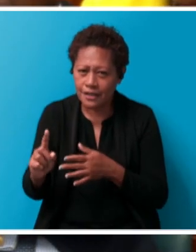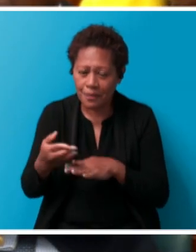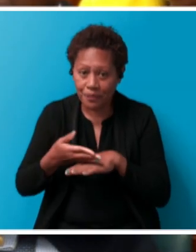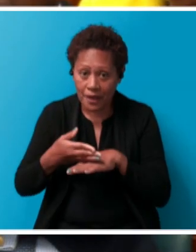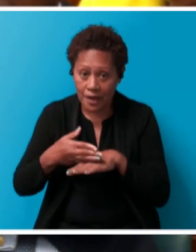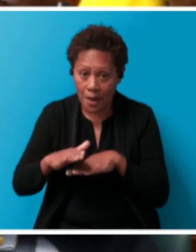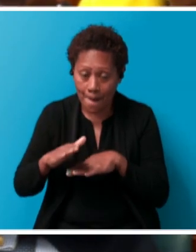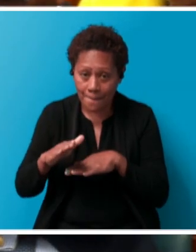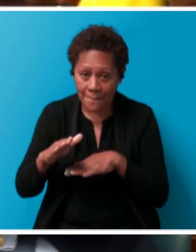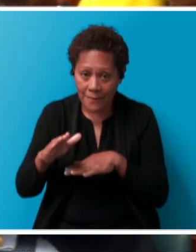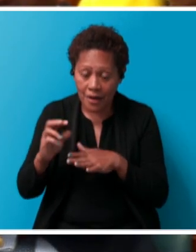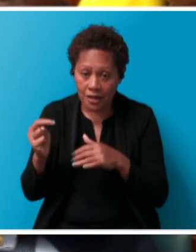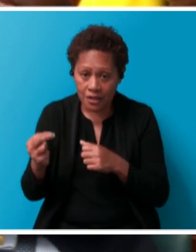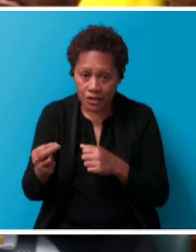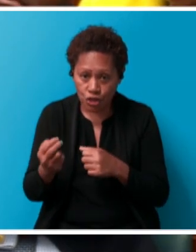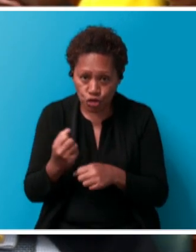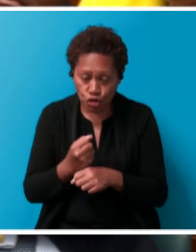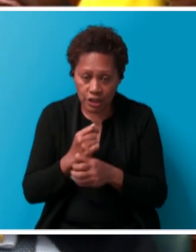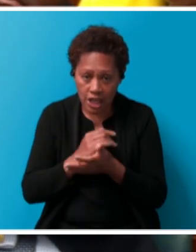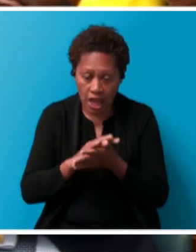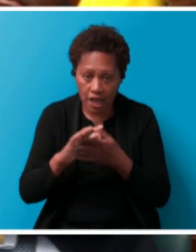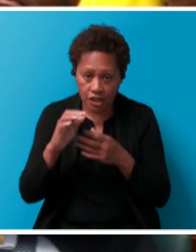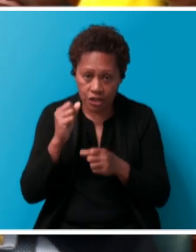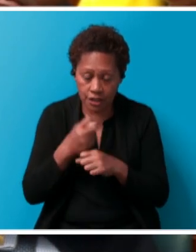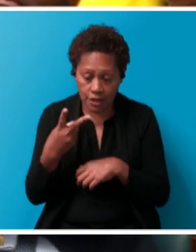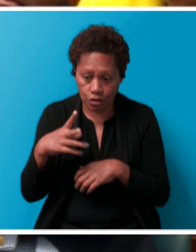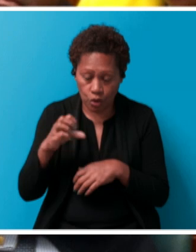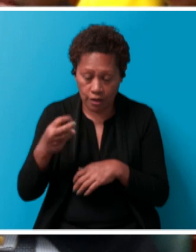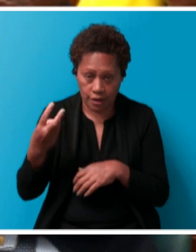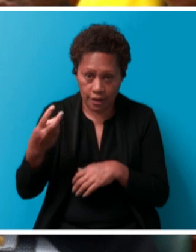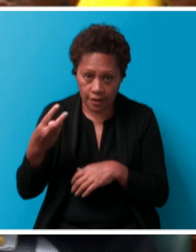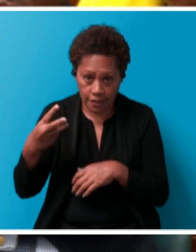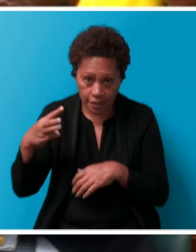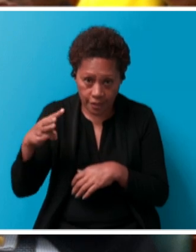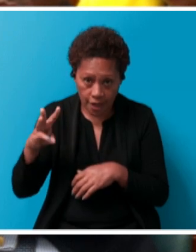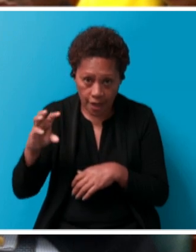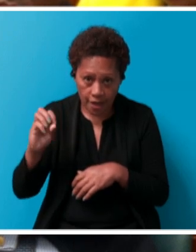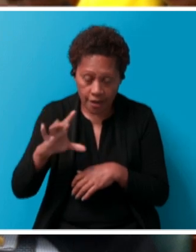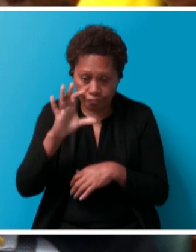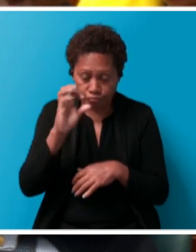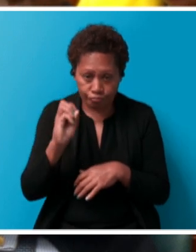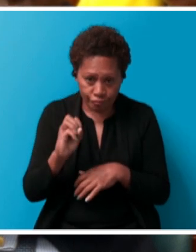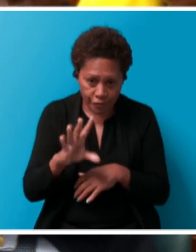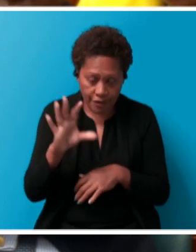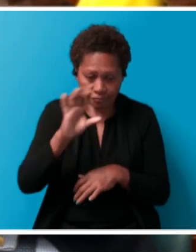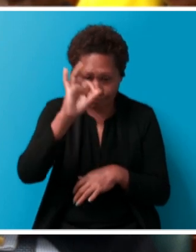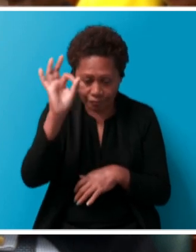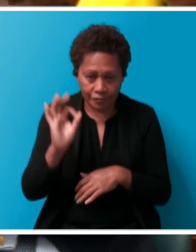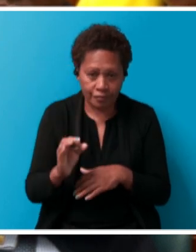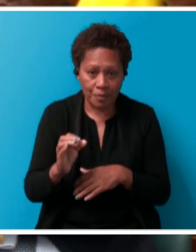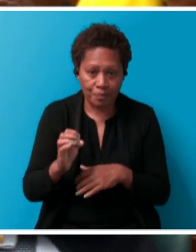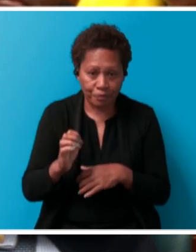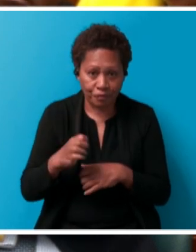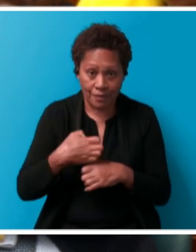30% reduction of GHG emissions by 2030, whereby 10% will be from energy efficiency initiatives,